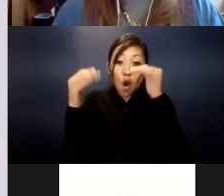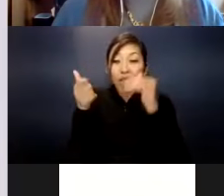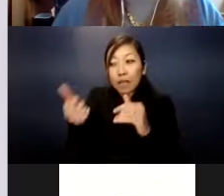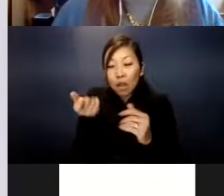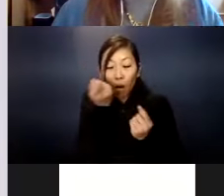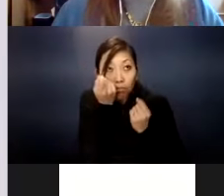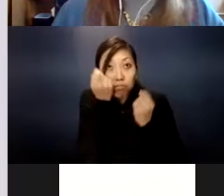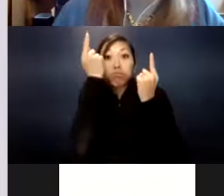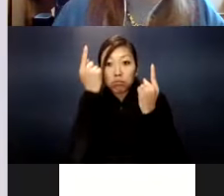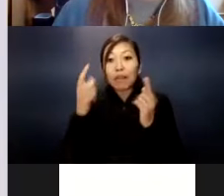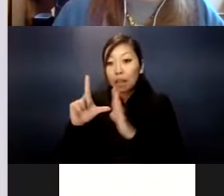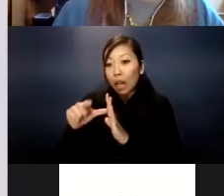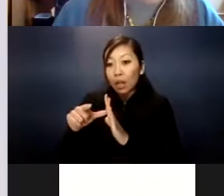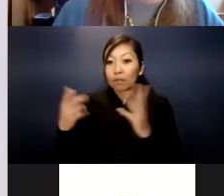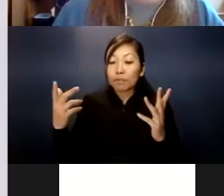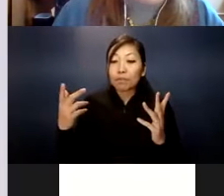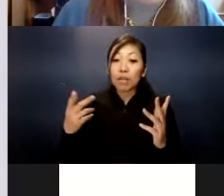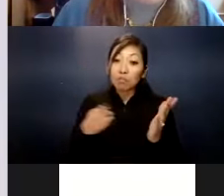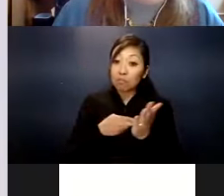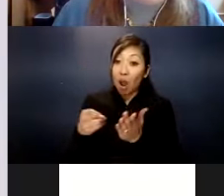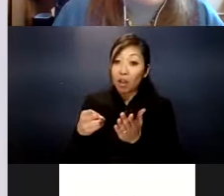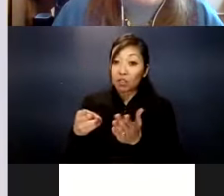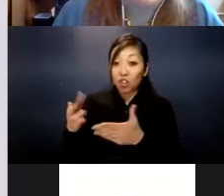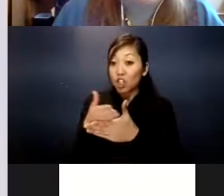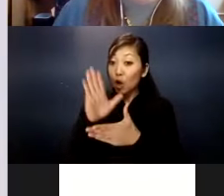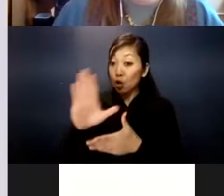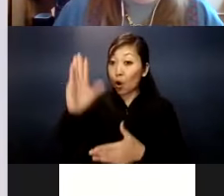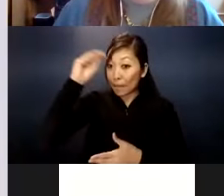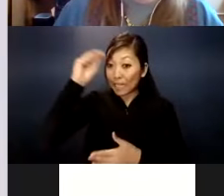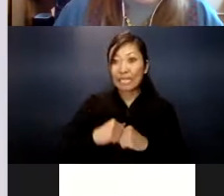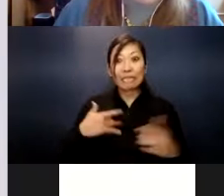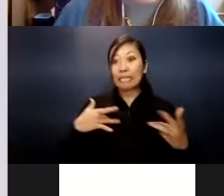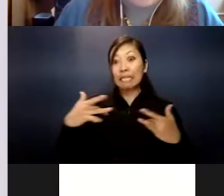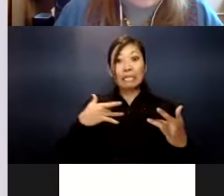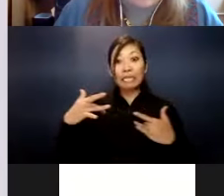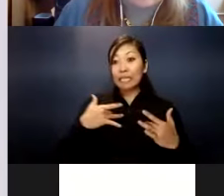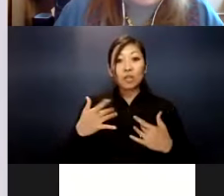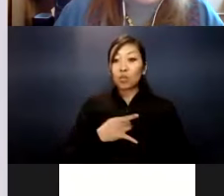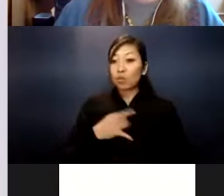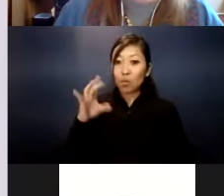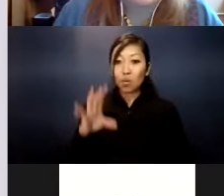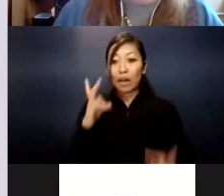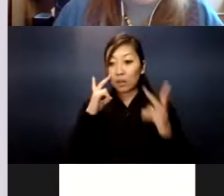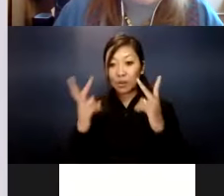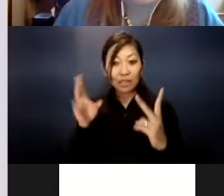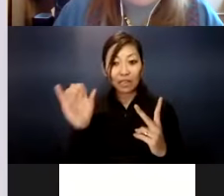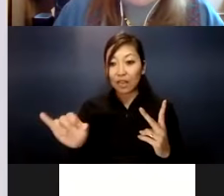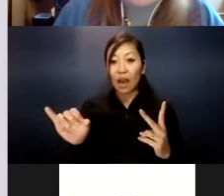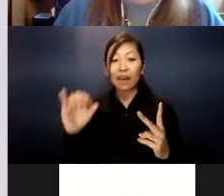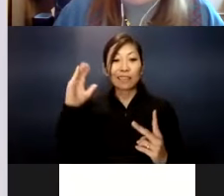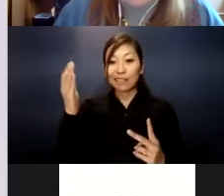clicks. But you can be as honest as possible about the fact that you don't personally think that is like